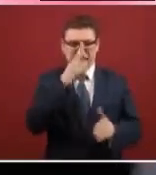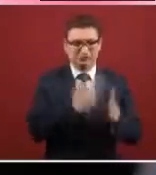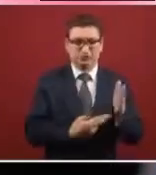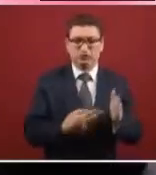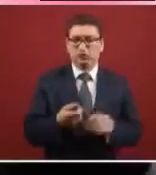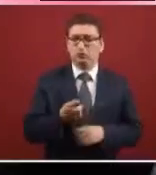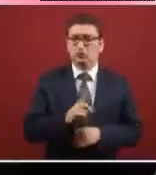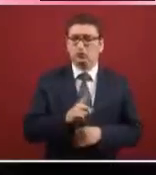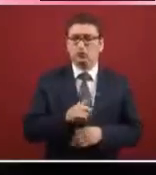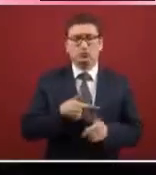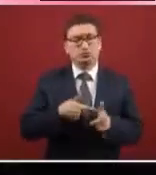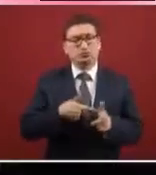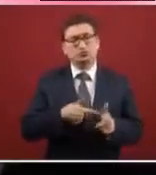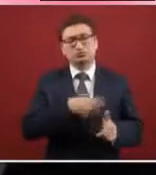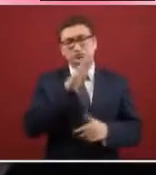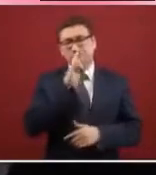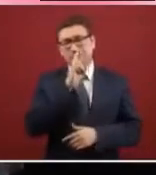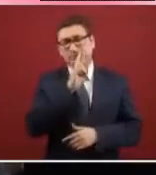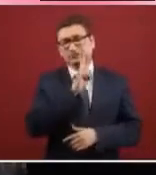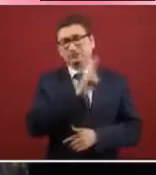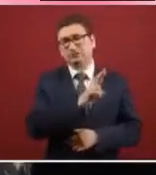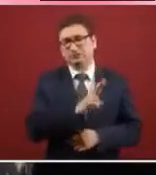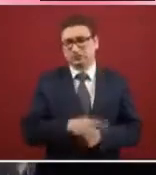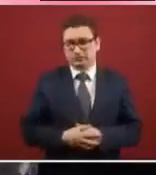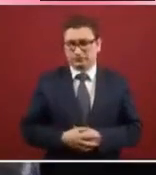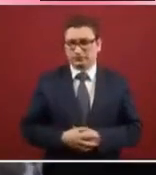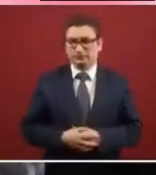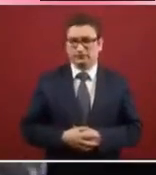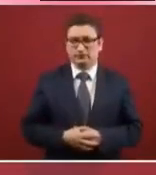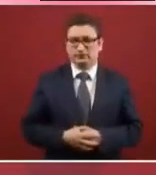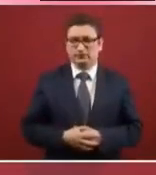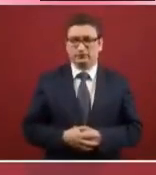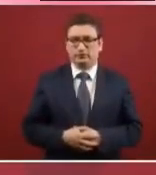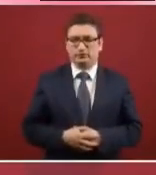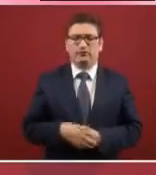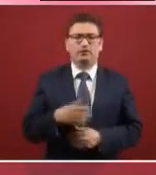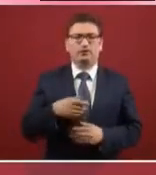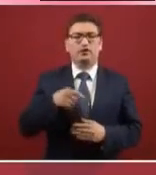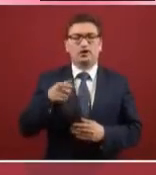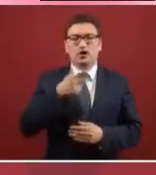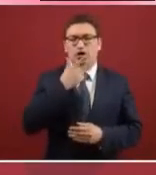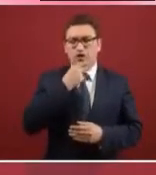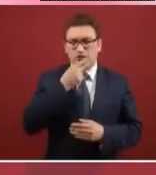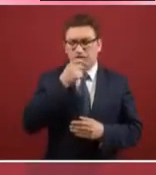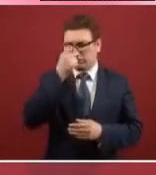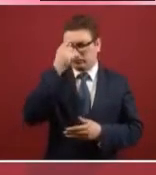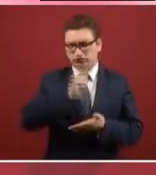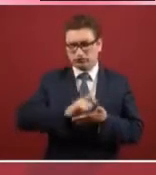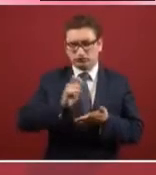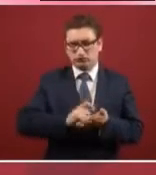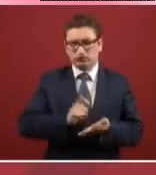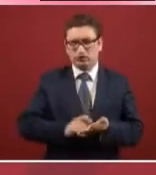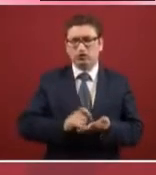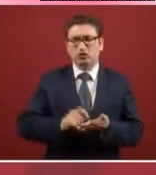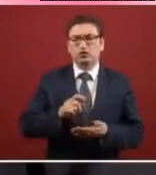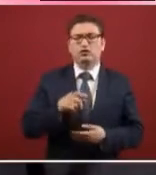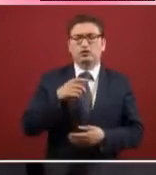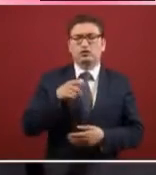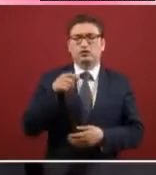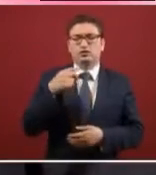Estoy hablando de I'm talking un ensayo about de Don Jesús Silva Gerson, of